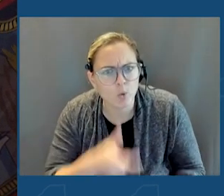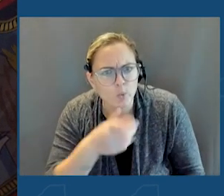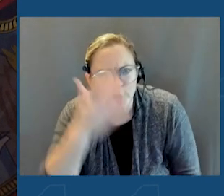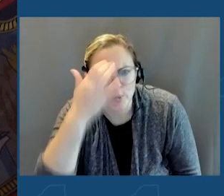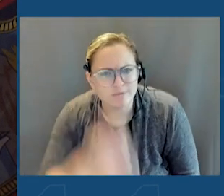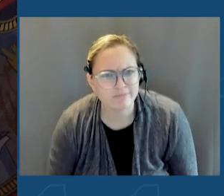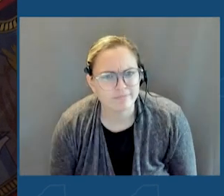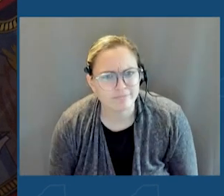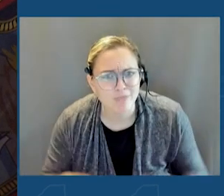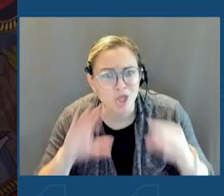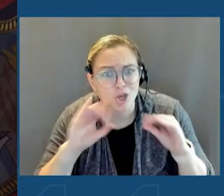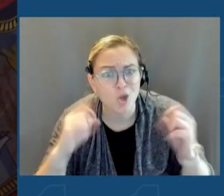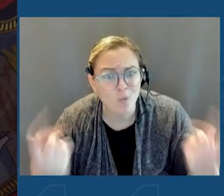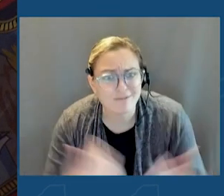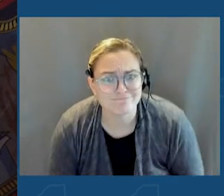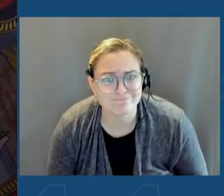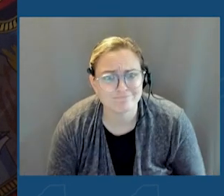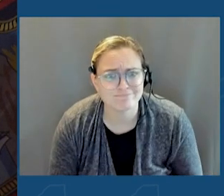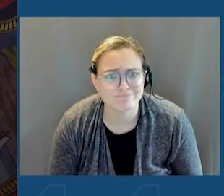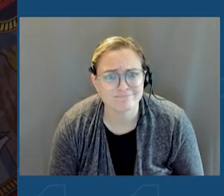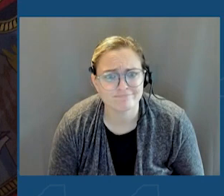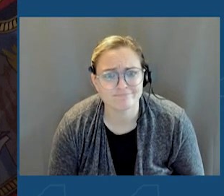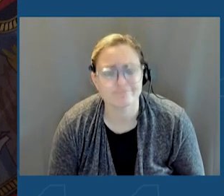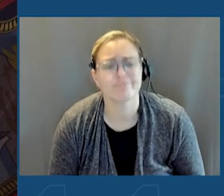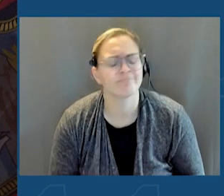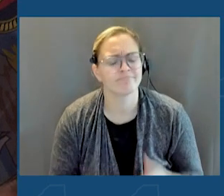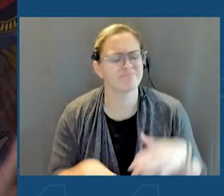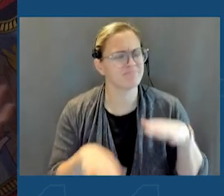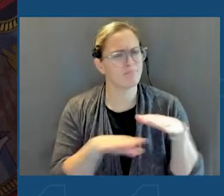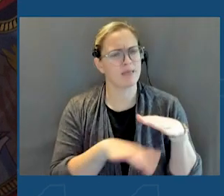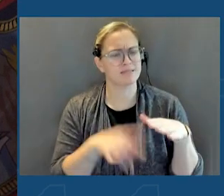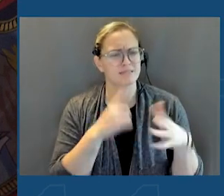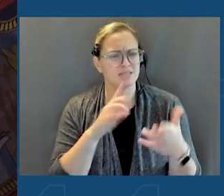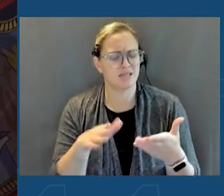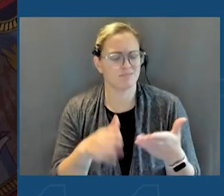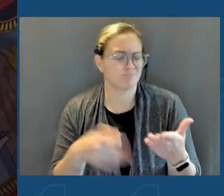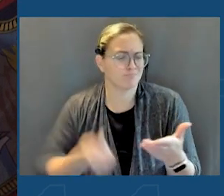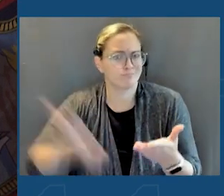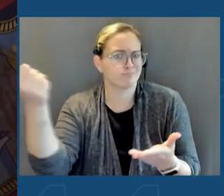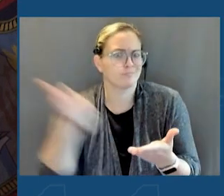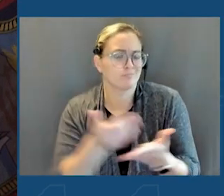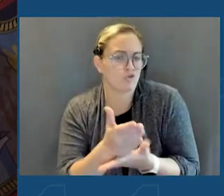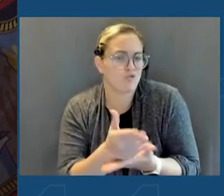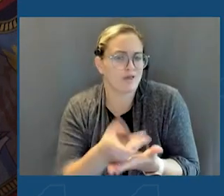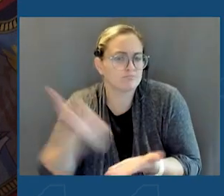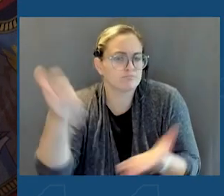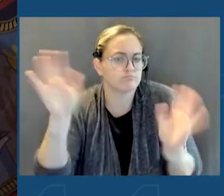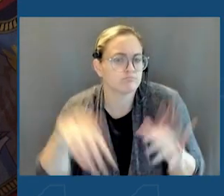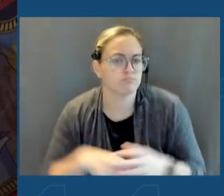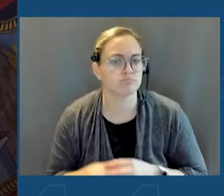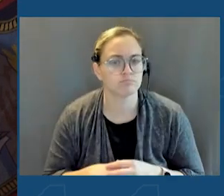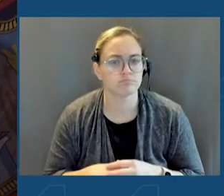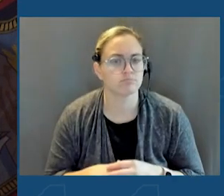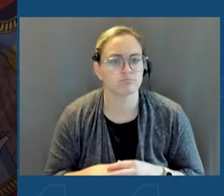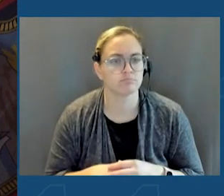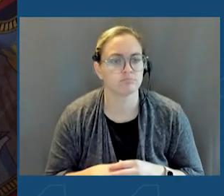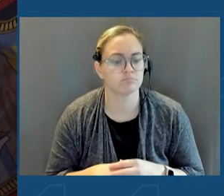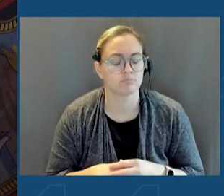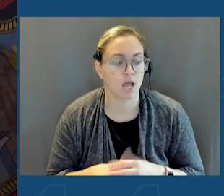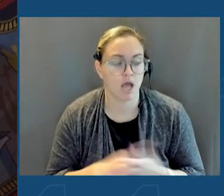one. No one. So basically just saying that right's gone too. It's